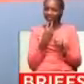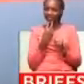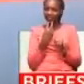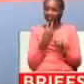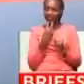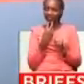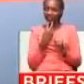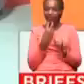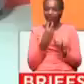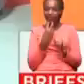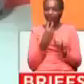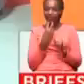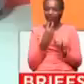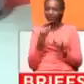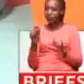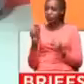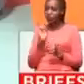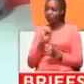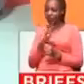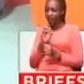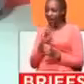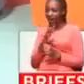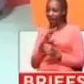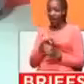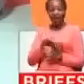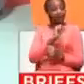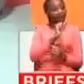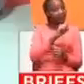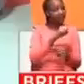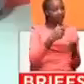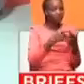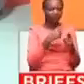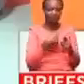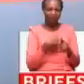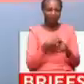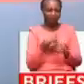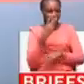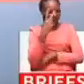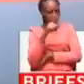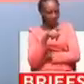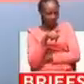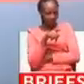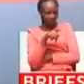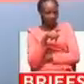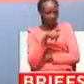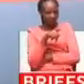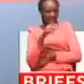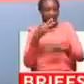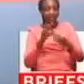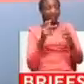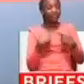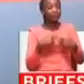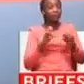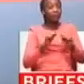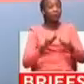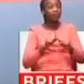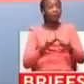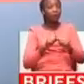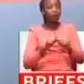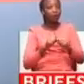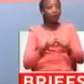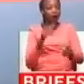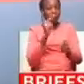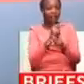why I don't know. Scared at that time? I was scared, but at the same time, I'm like, look, if these guys can make all this stuff appear in a